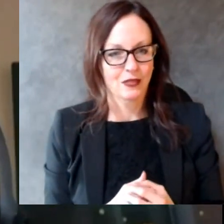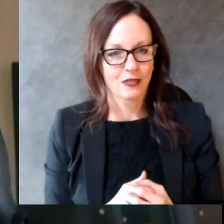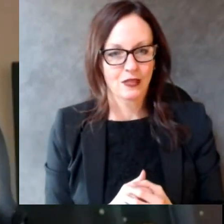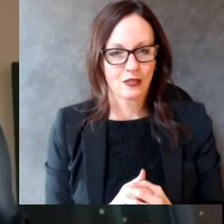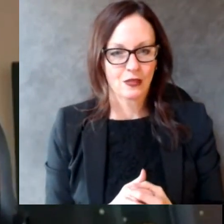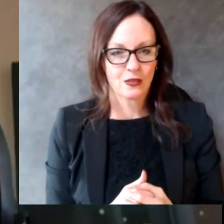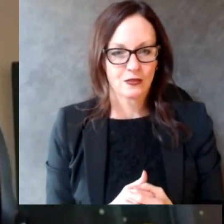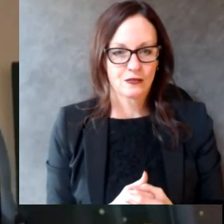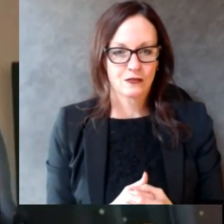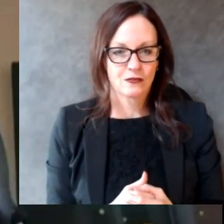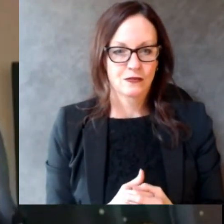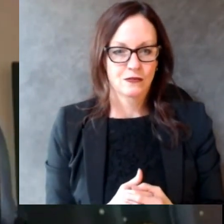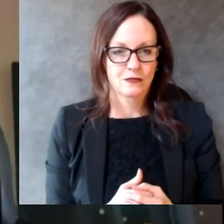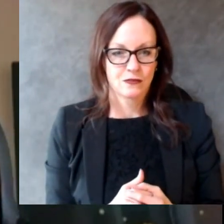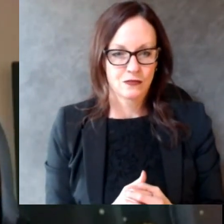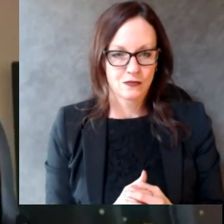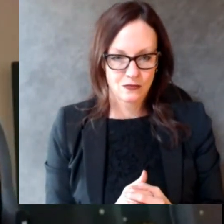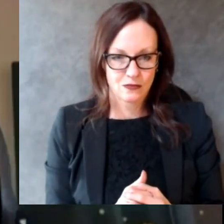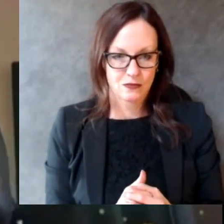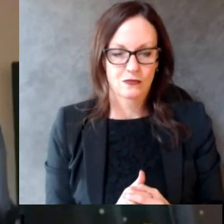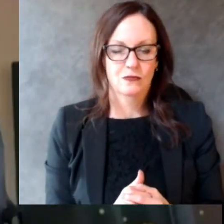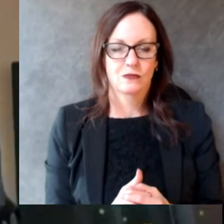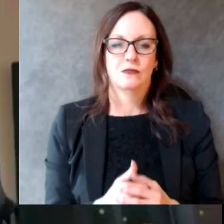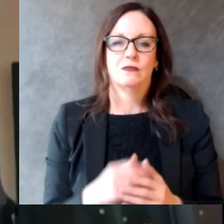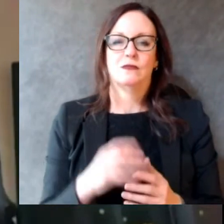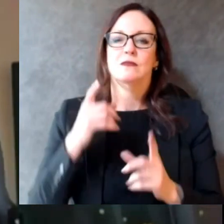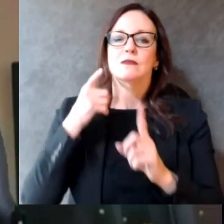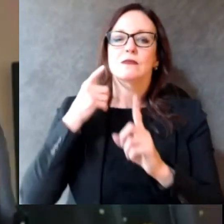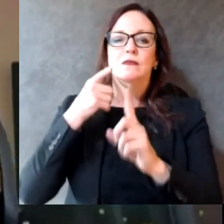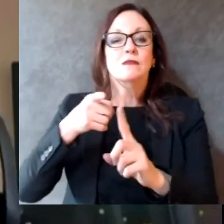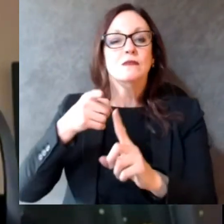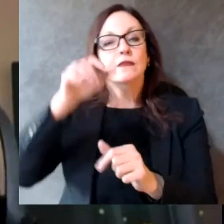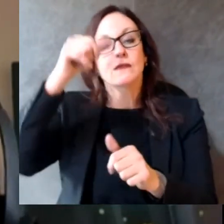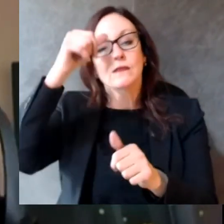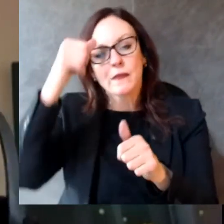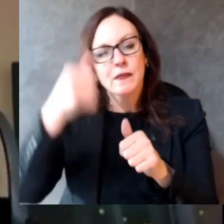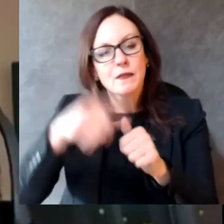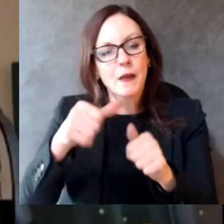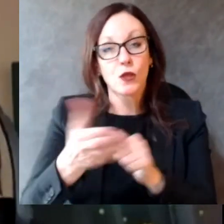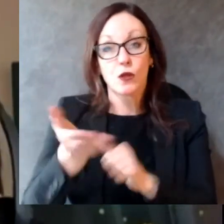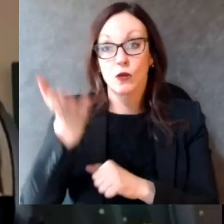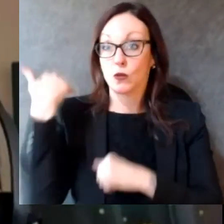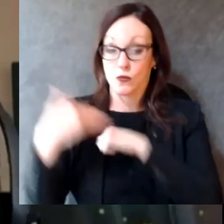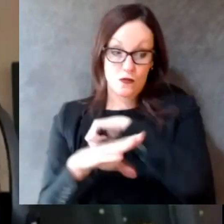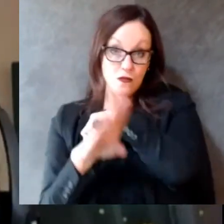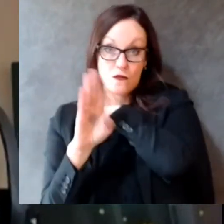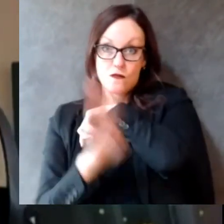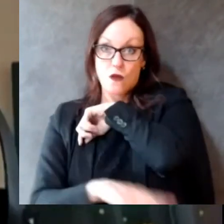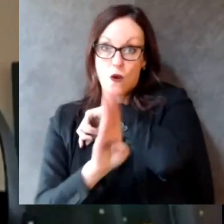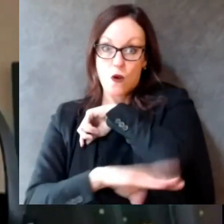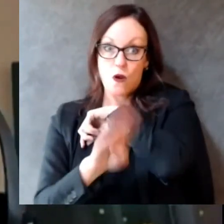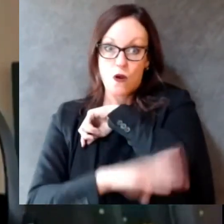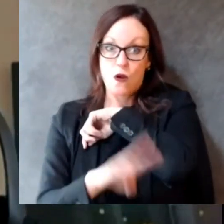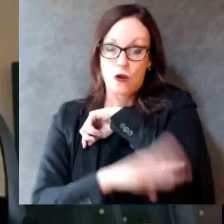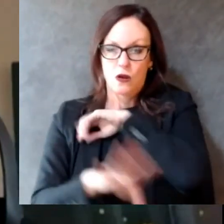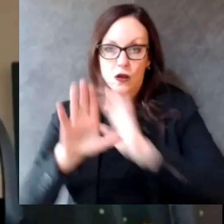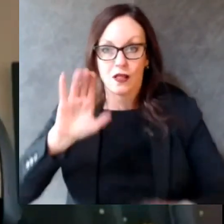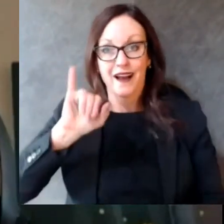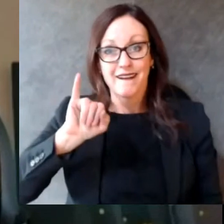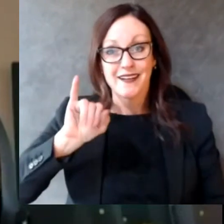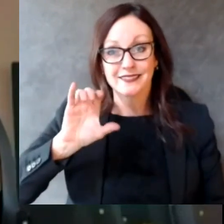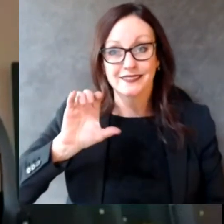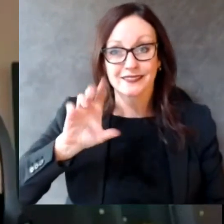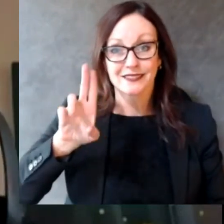out of ICU beds or running out of medical surgical beds in order to care for